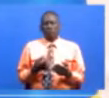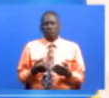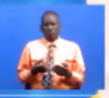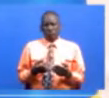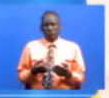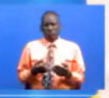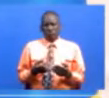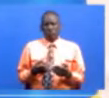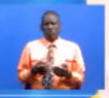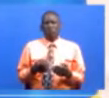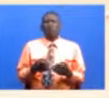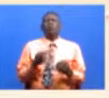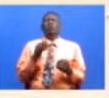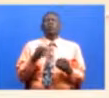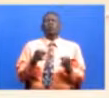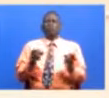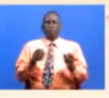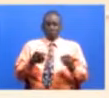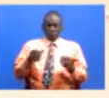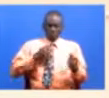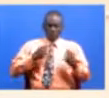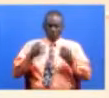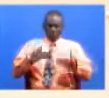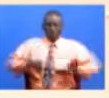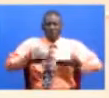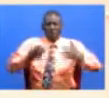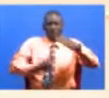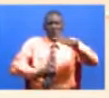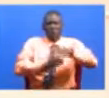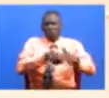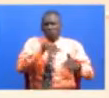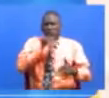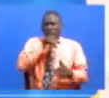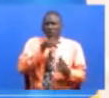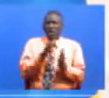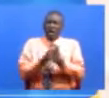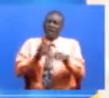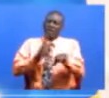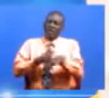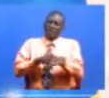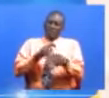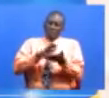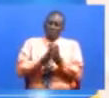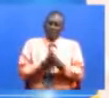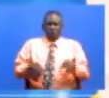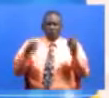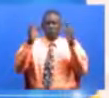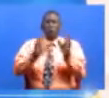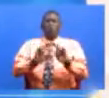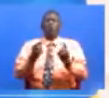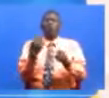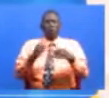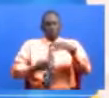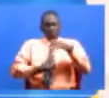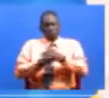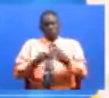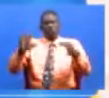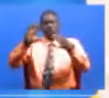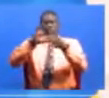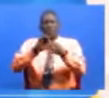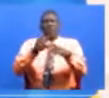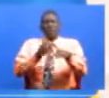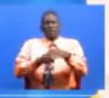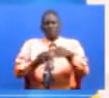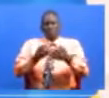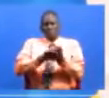we give him our support and wish him well. And when he's there, not only support to be there, but even when he's